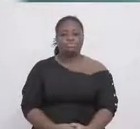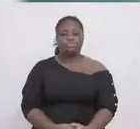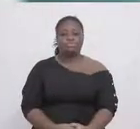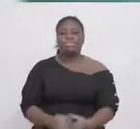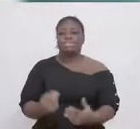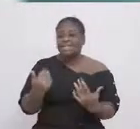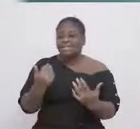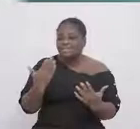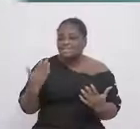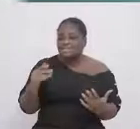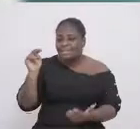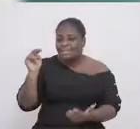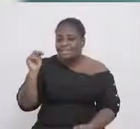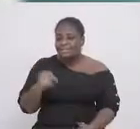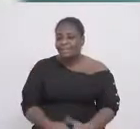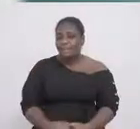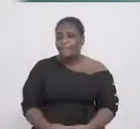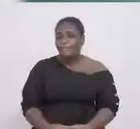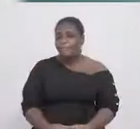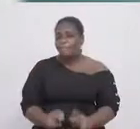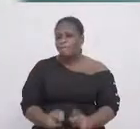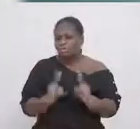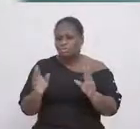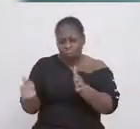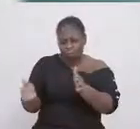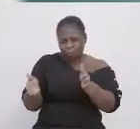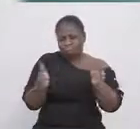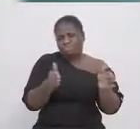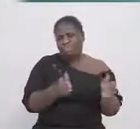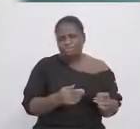needed. So it moved me from